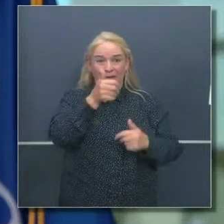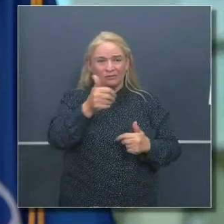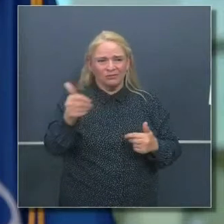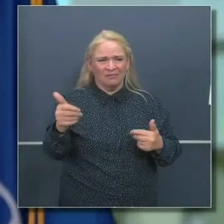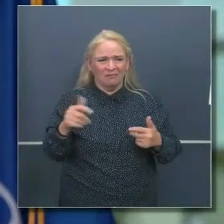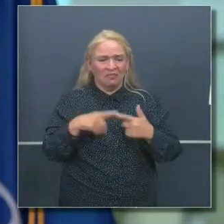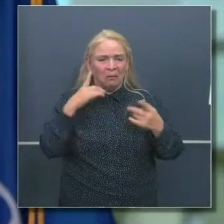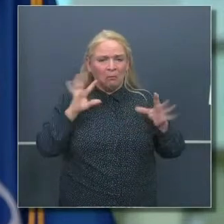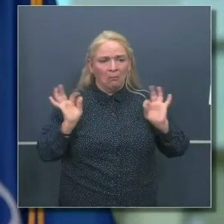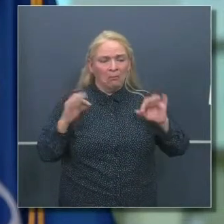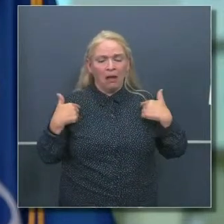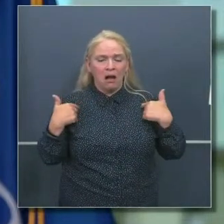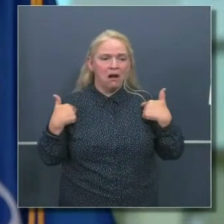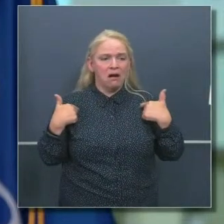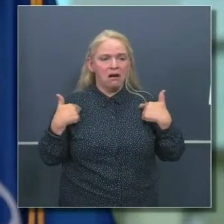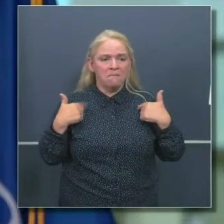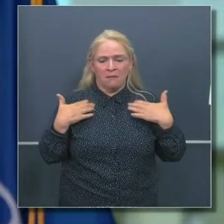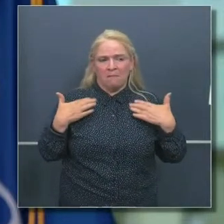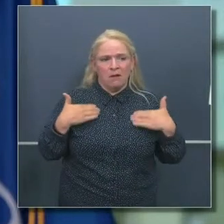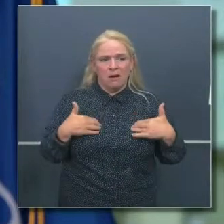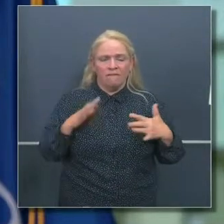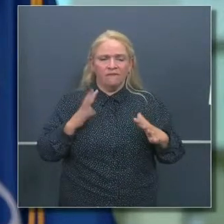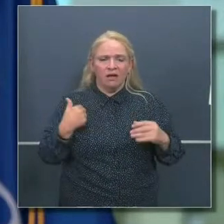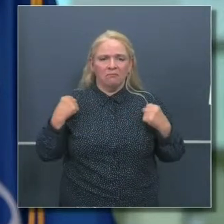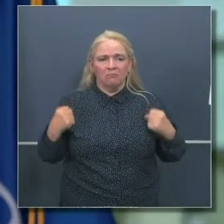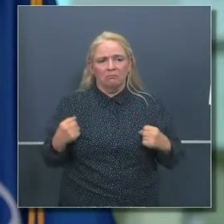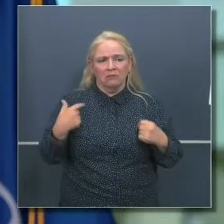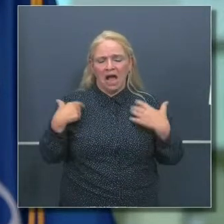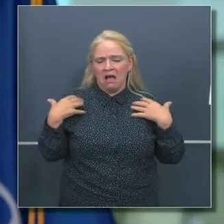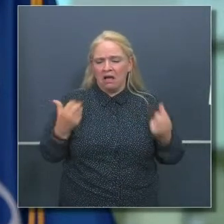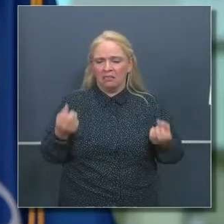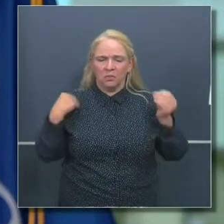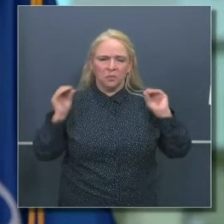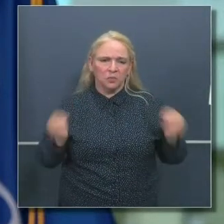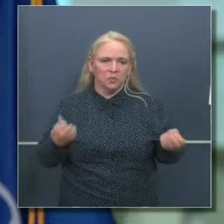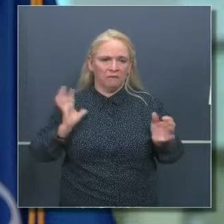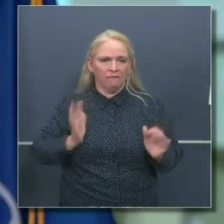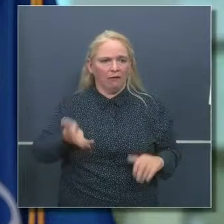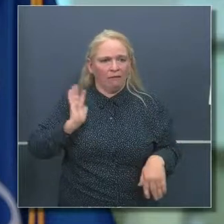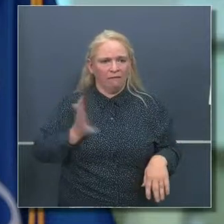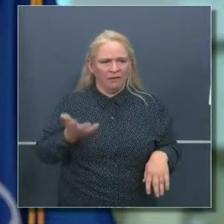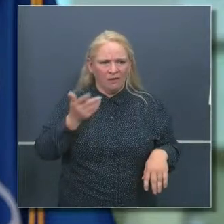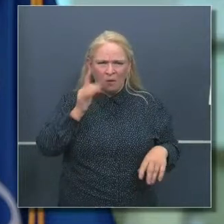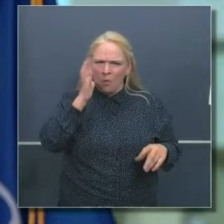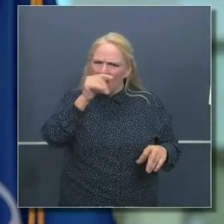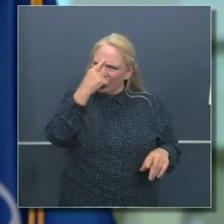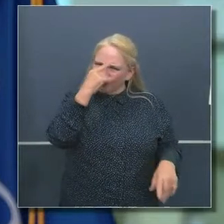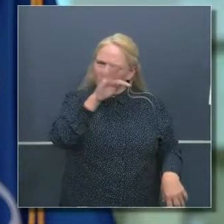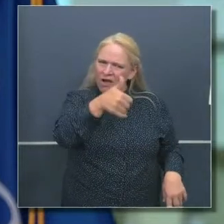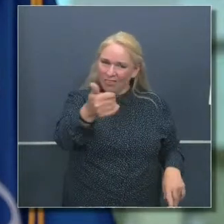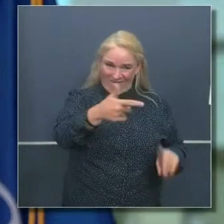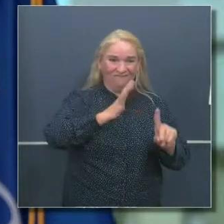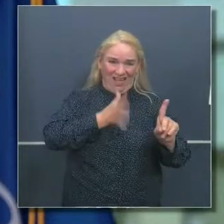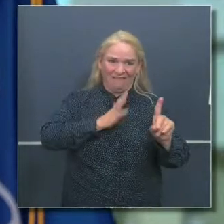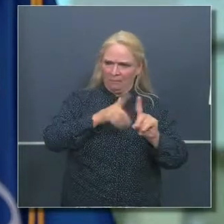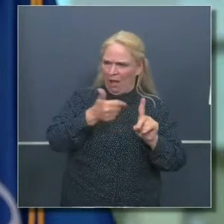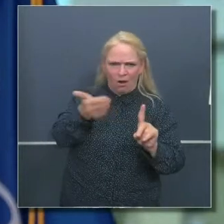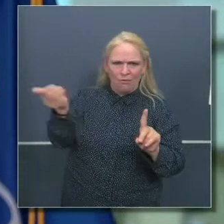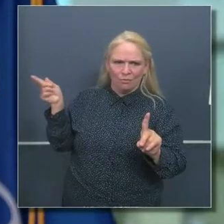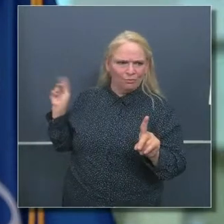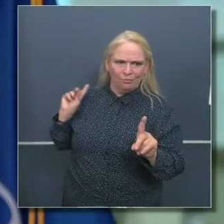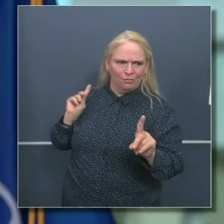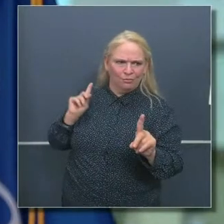immune from prospects of having any health risks, consider others. Consider that video we put out